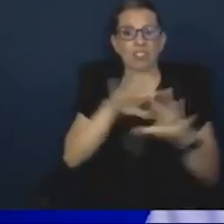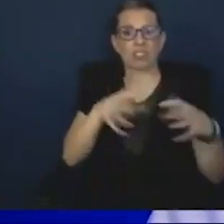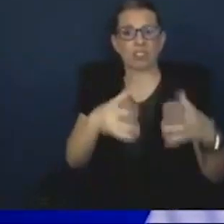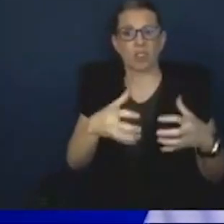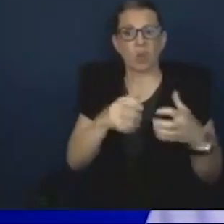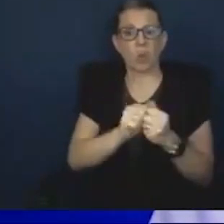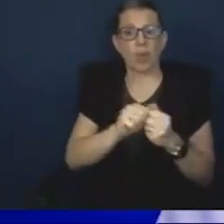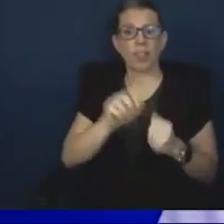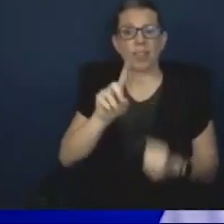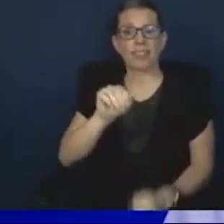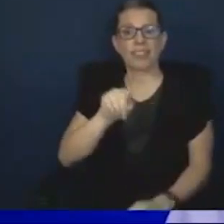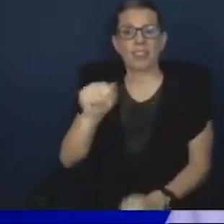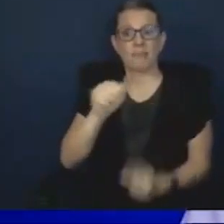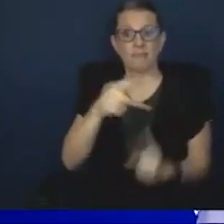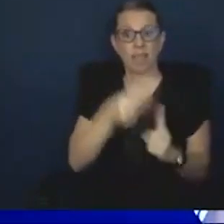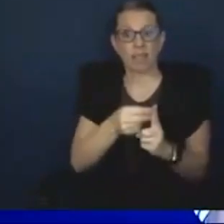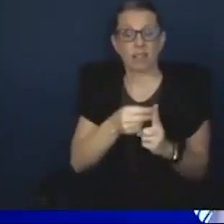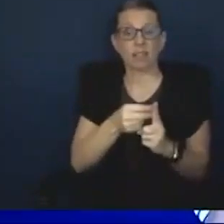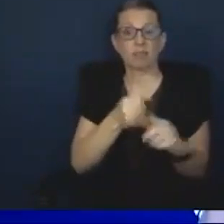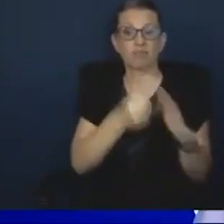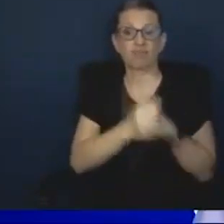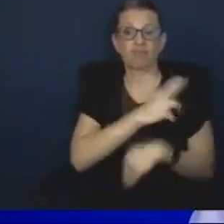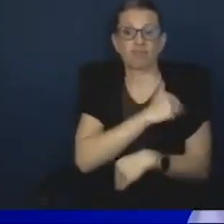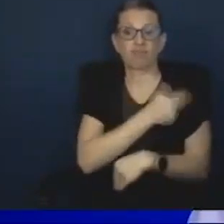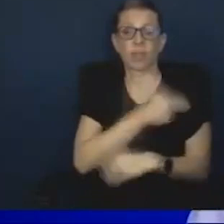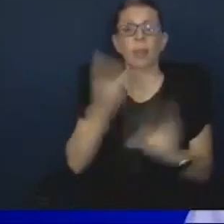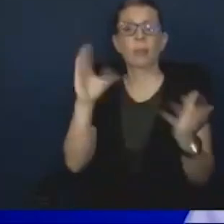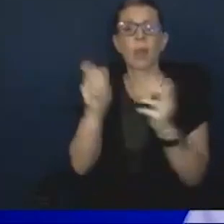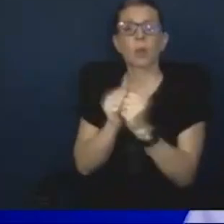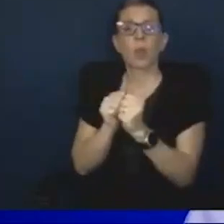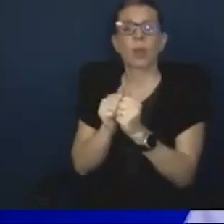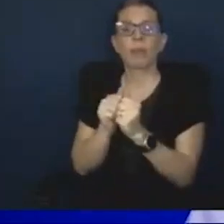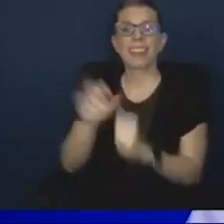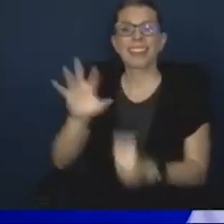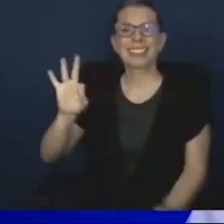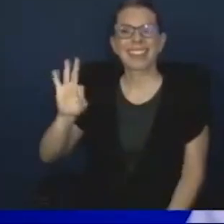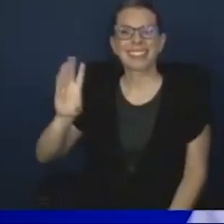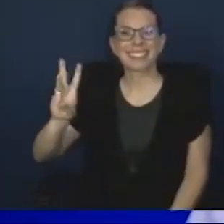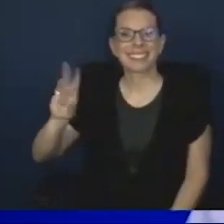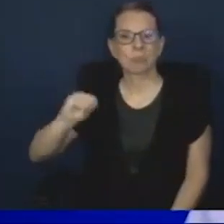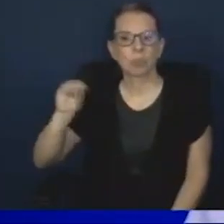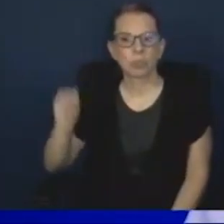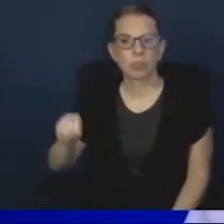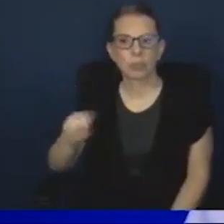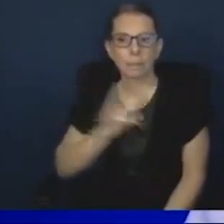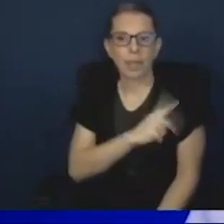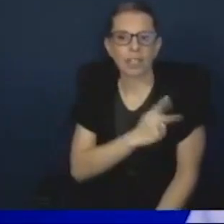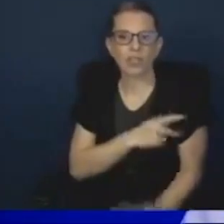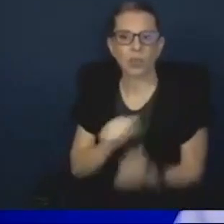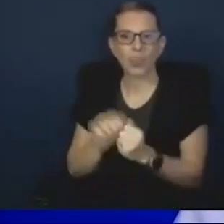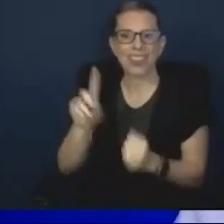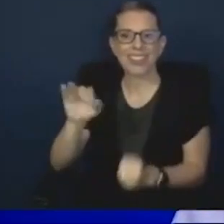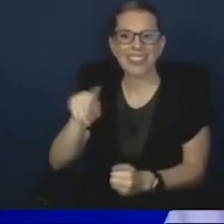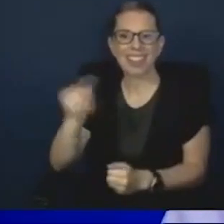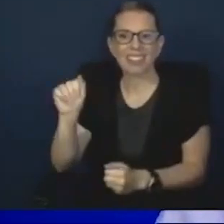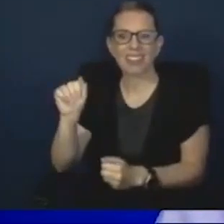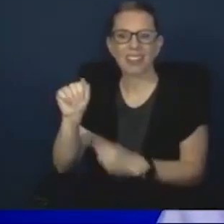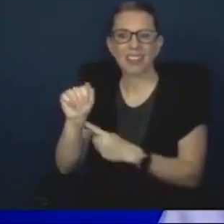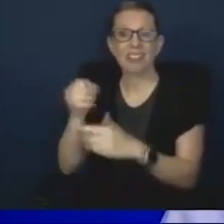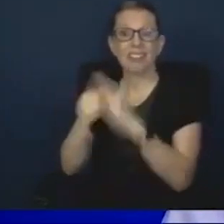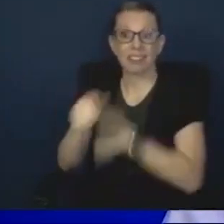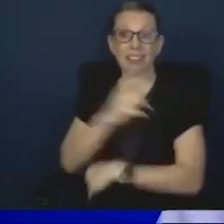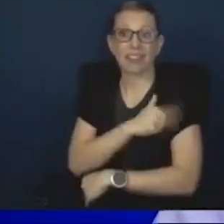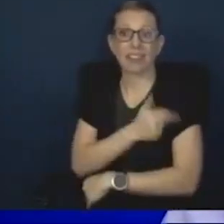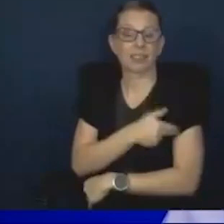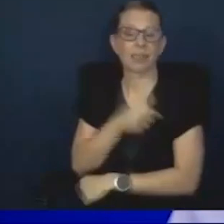were vaccinated were hospitalized, compared to the 96% of patients with Delta variant and hospitalization who were not vaccinated.